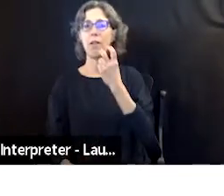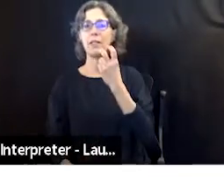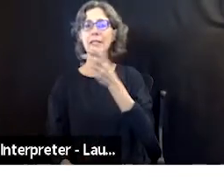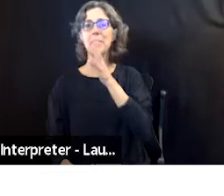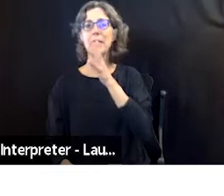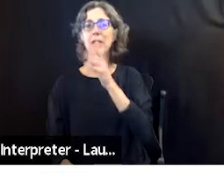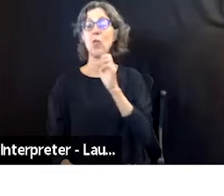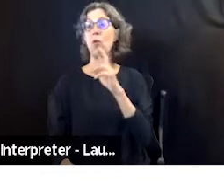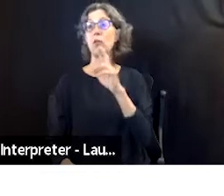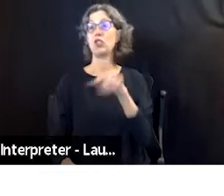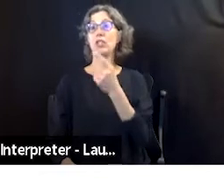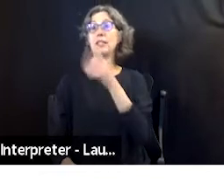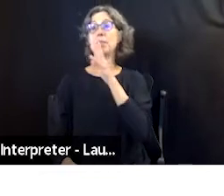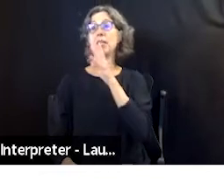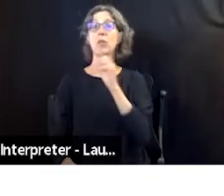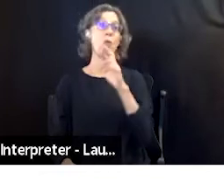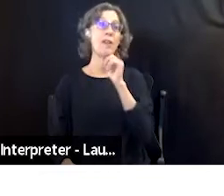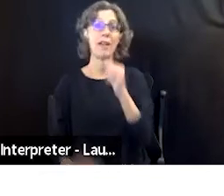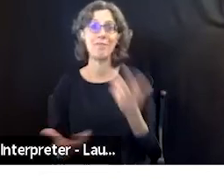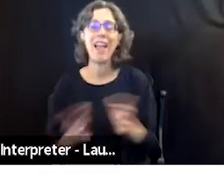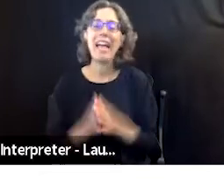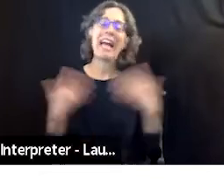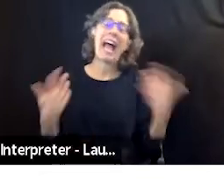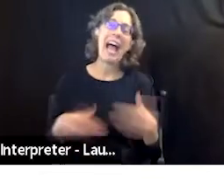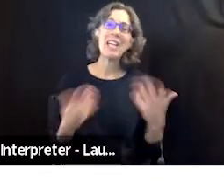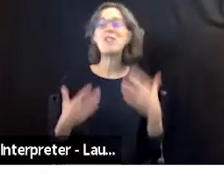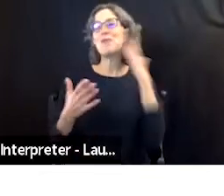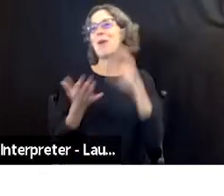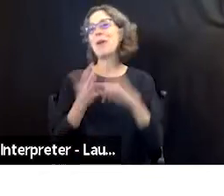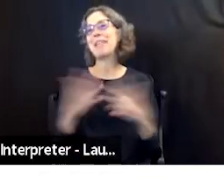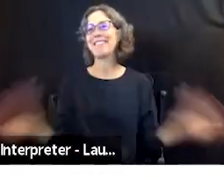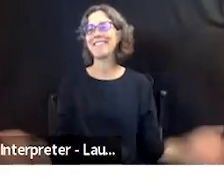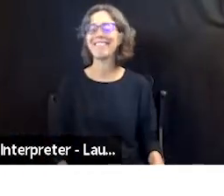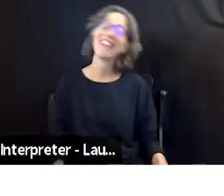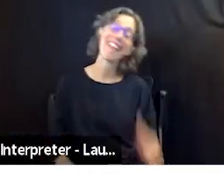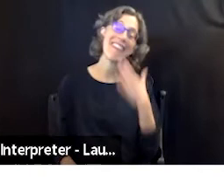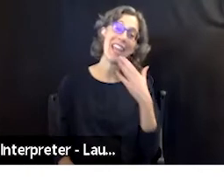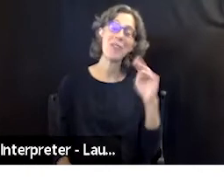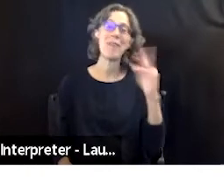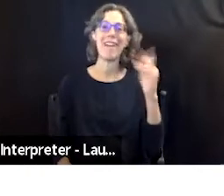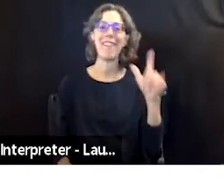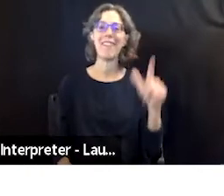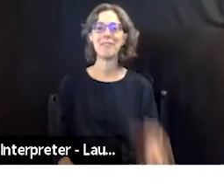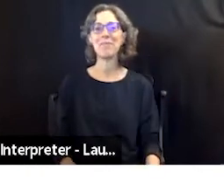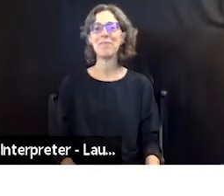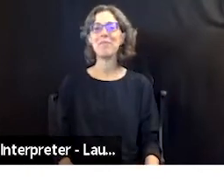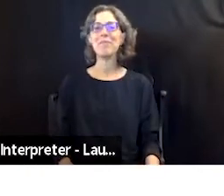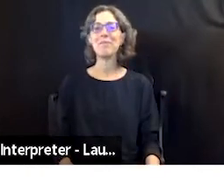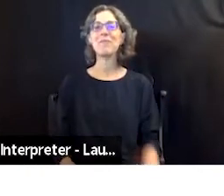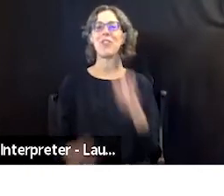speaking or just speaking. Or not. Yeah. You know what I mean. Thank you, Michael. You confirm me.